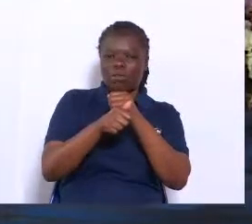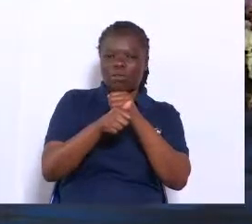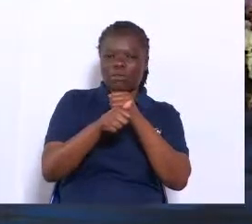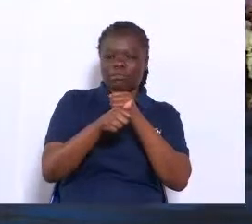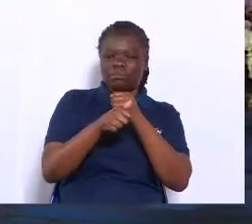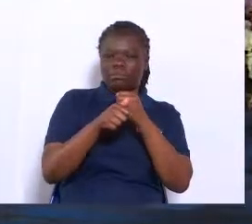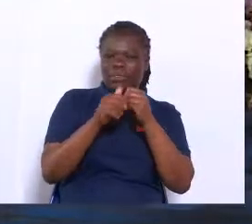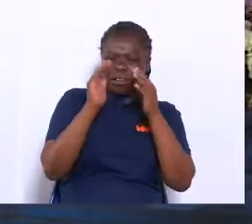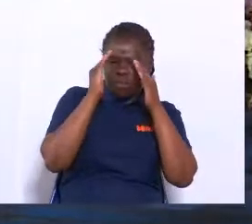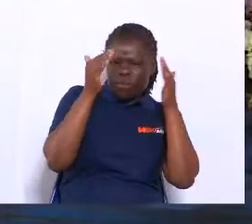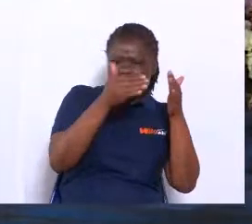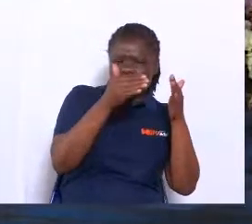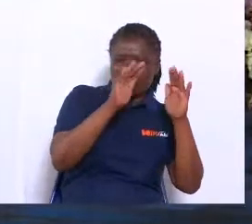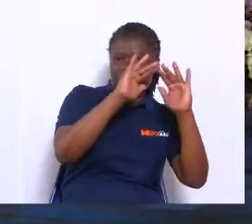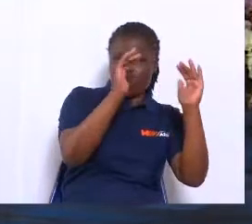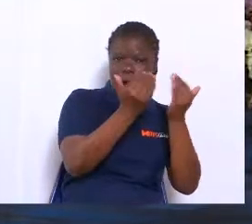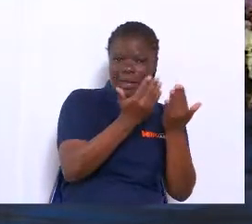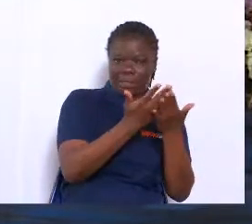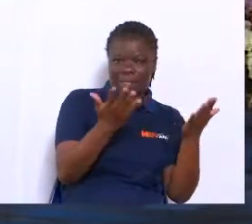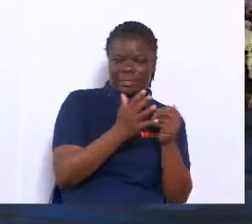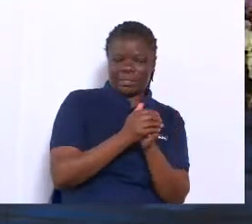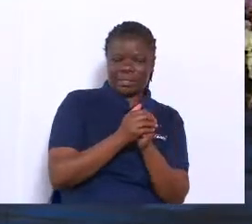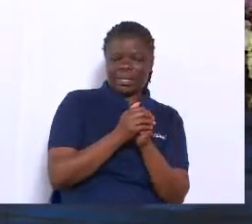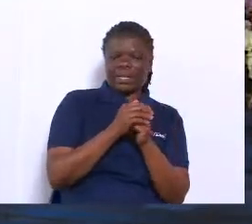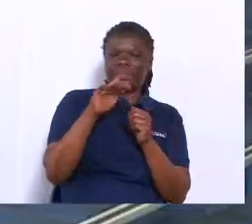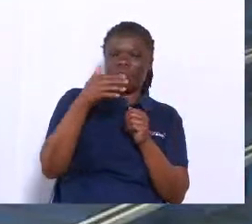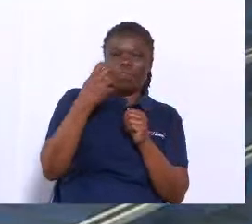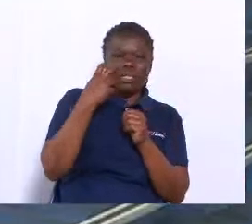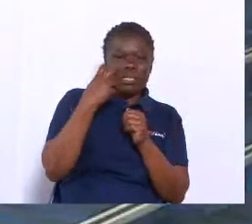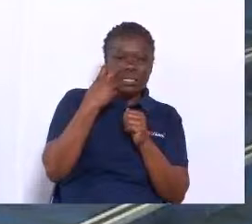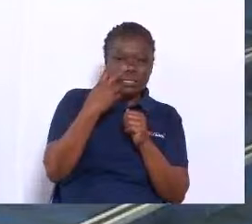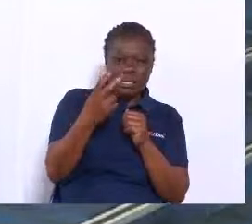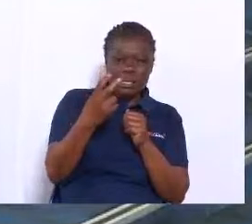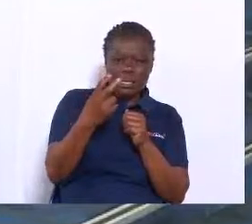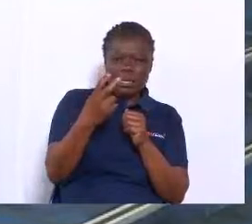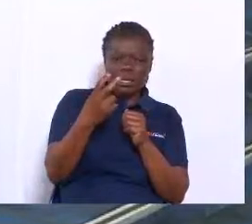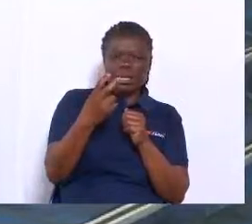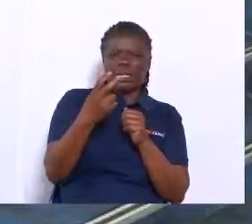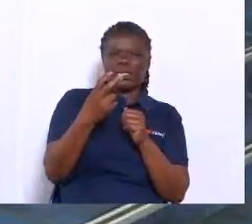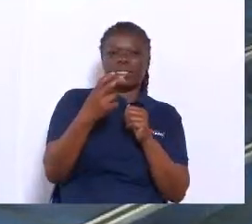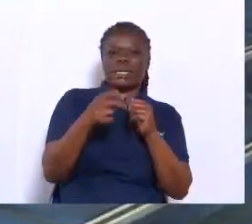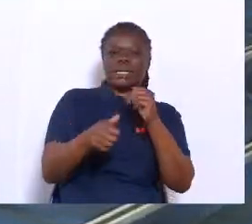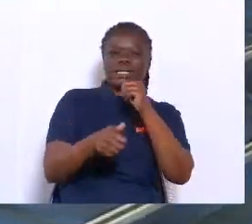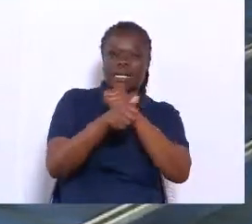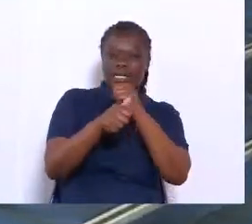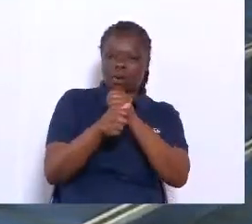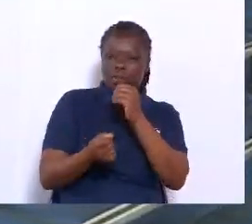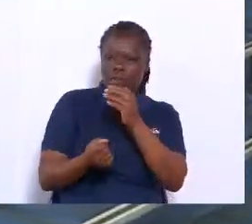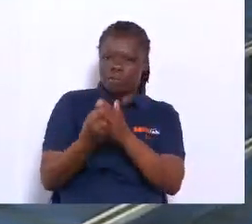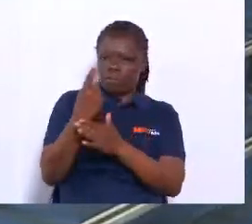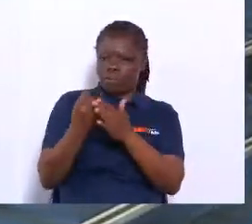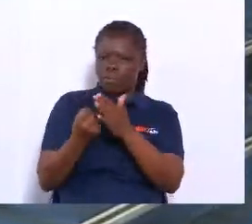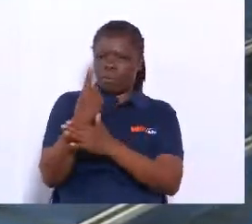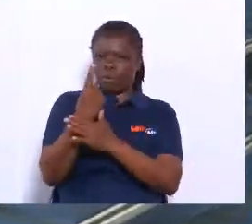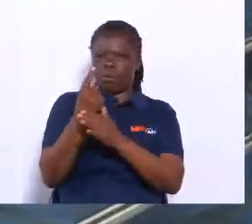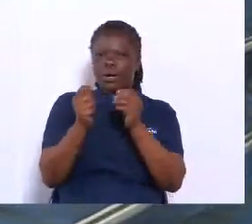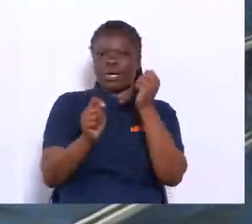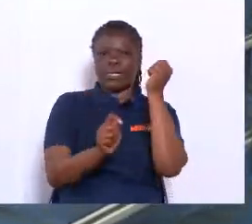loyalty. They've always faced the danger of a growing temptation. But